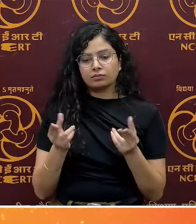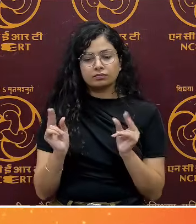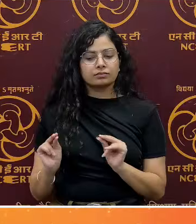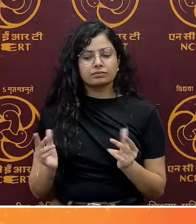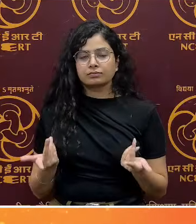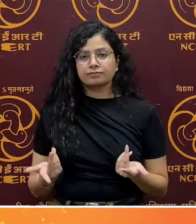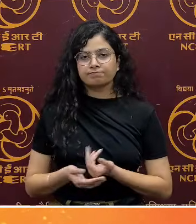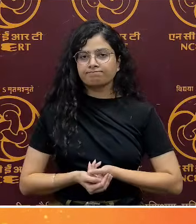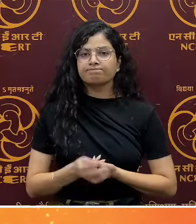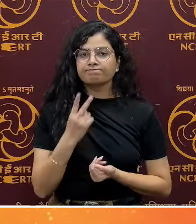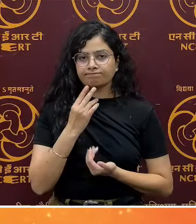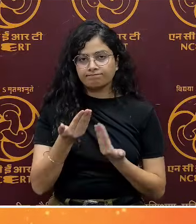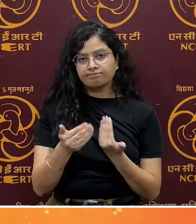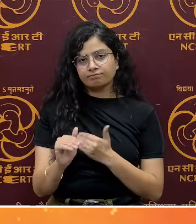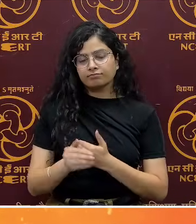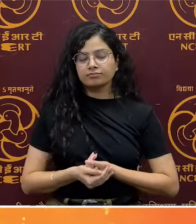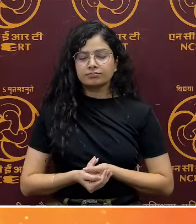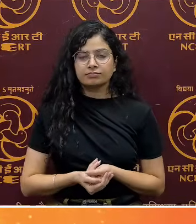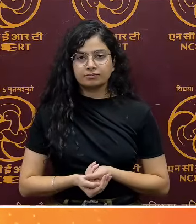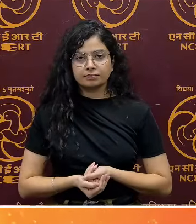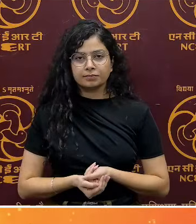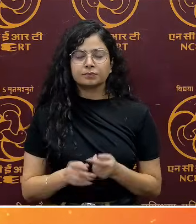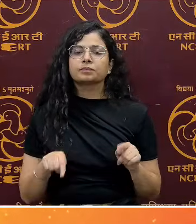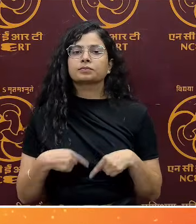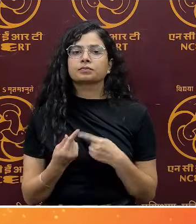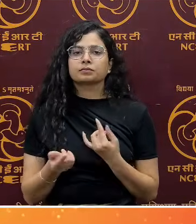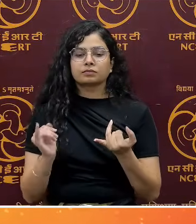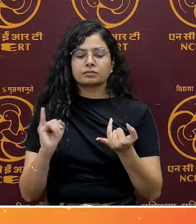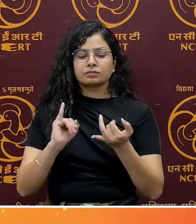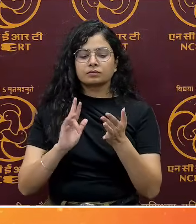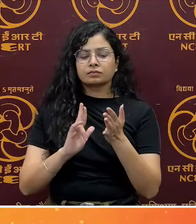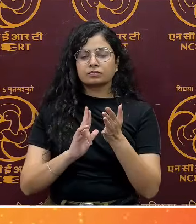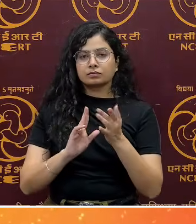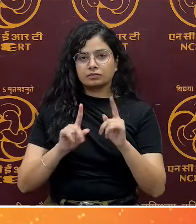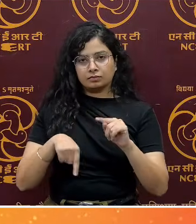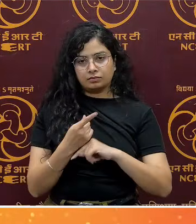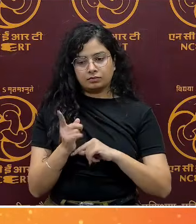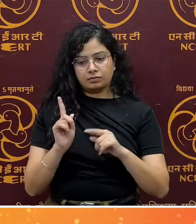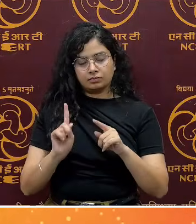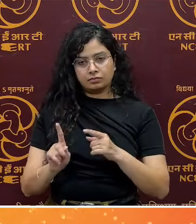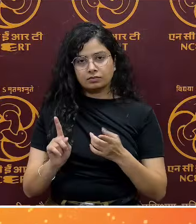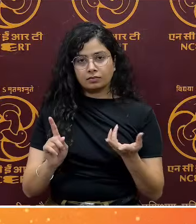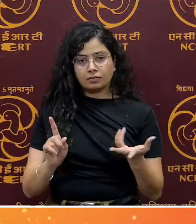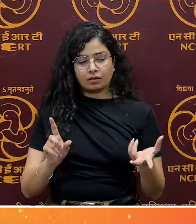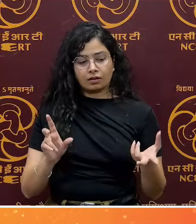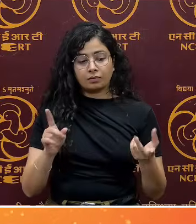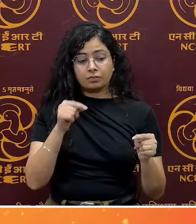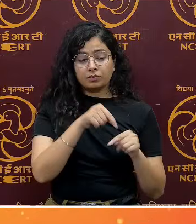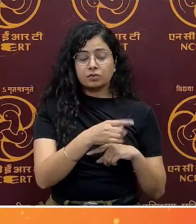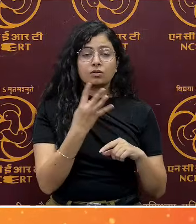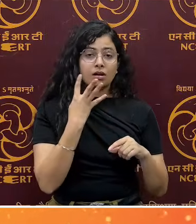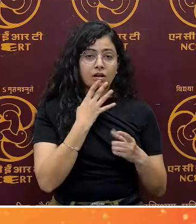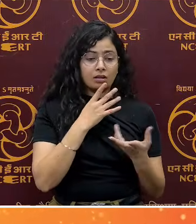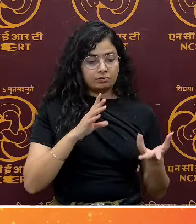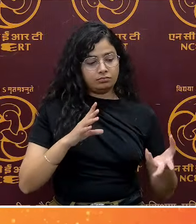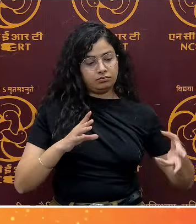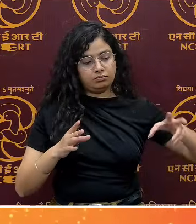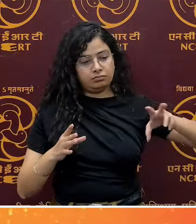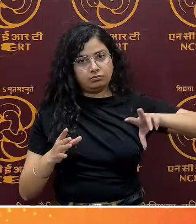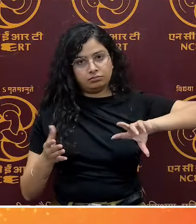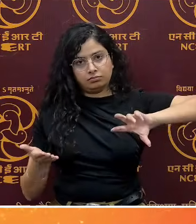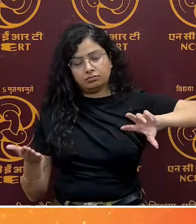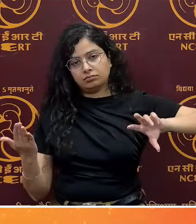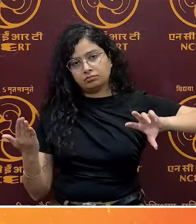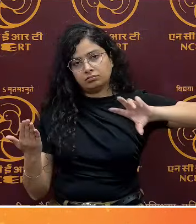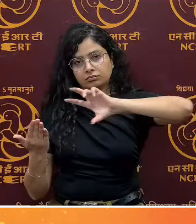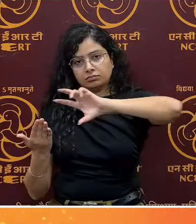not. So click on next button and rotate the colored portion. Again will you observe this? Again we